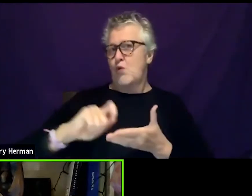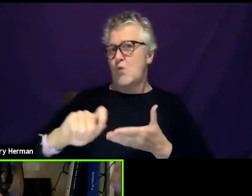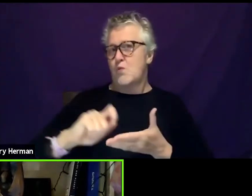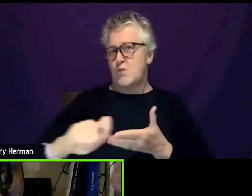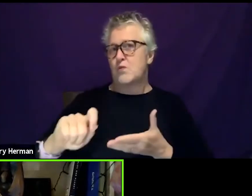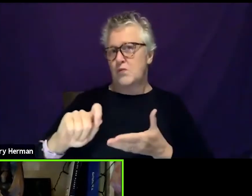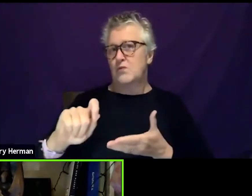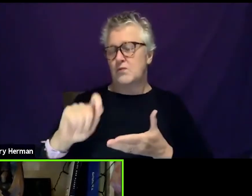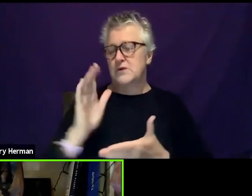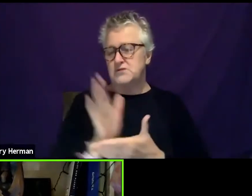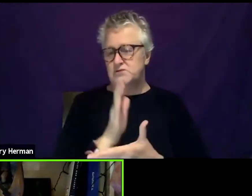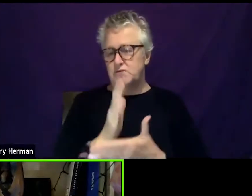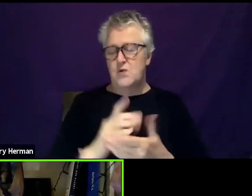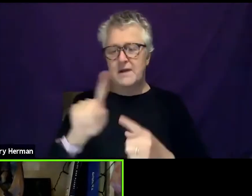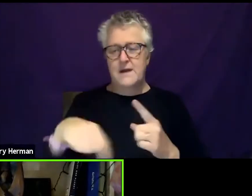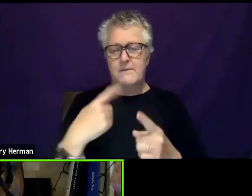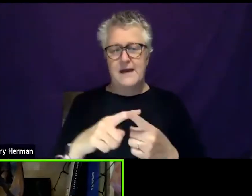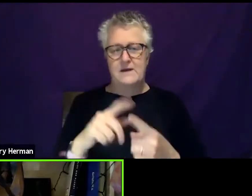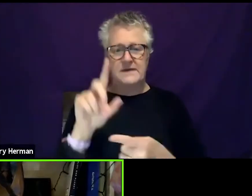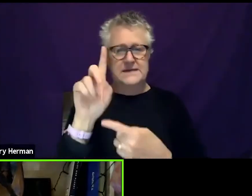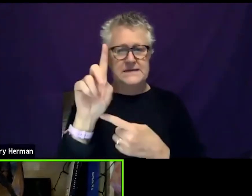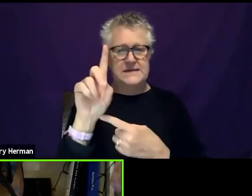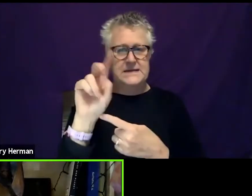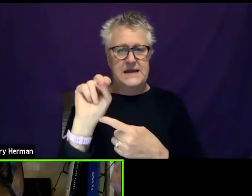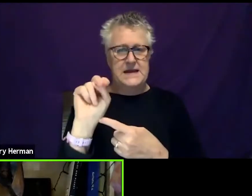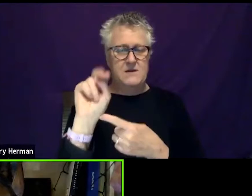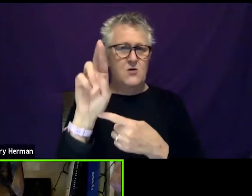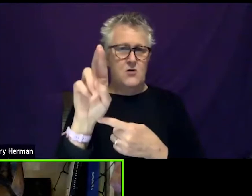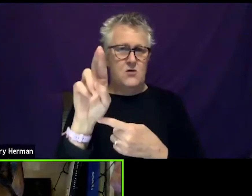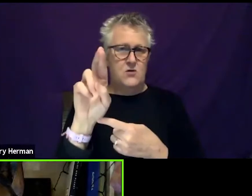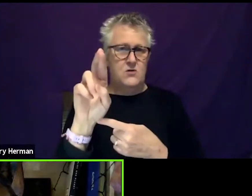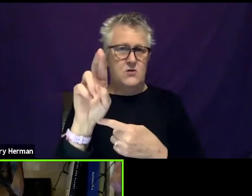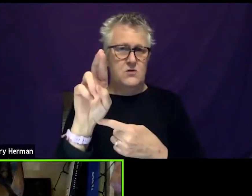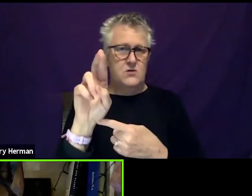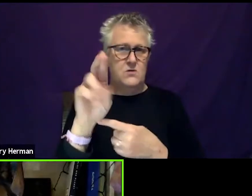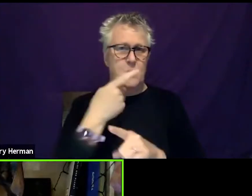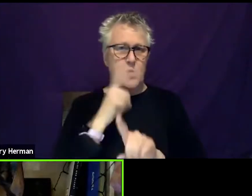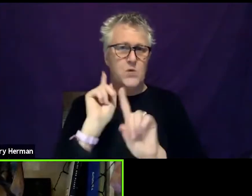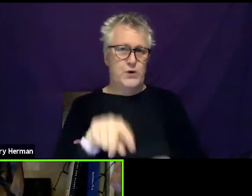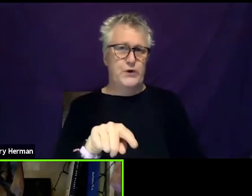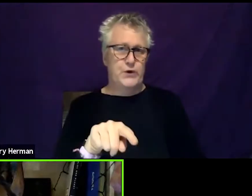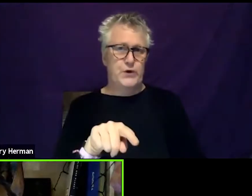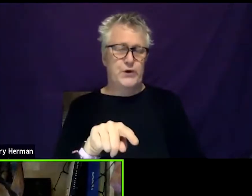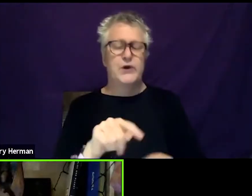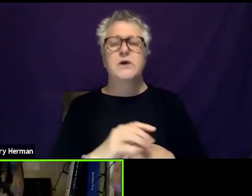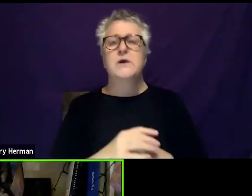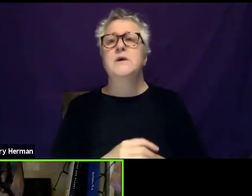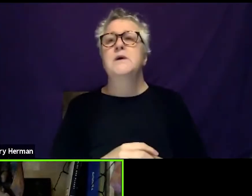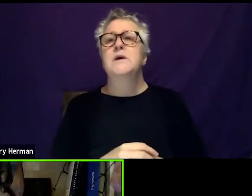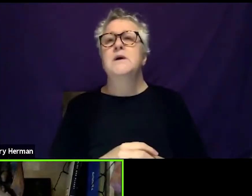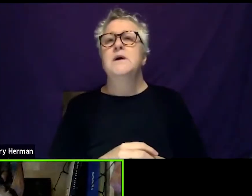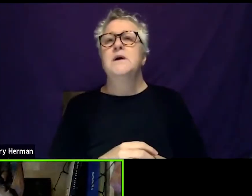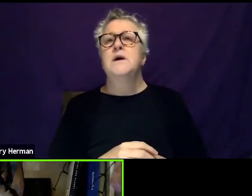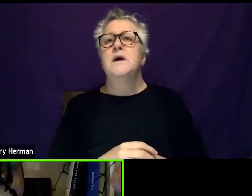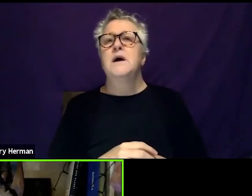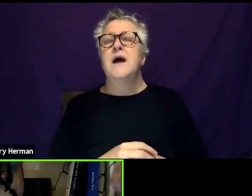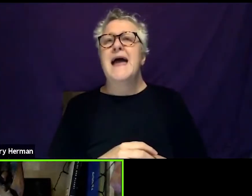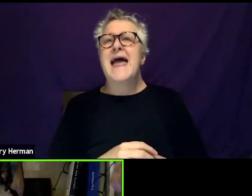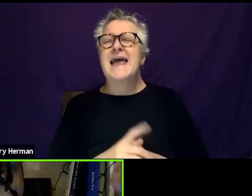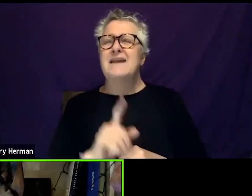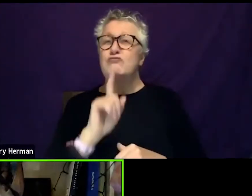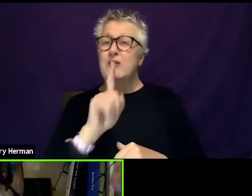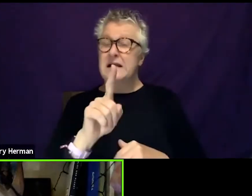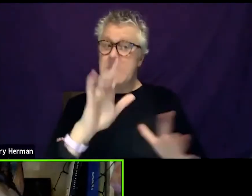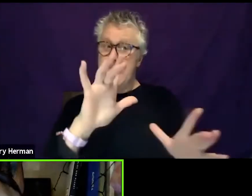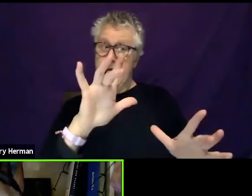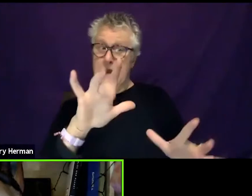about the do not resuscitate orders and highlighted, you know, it's the small things,